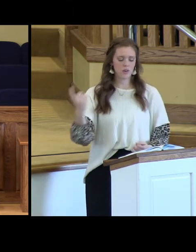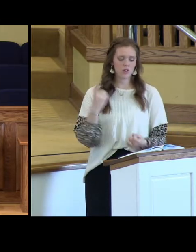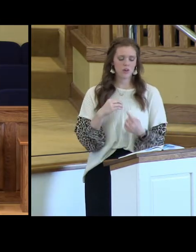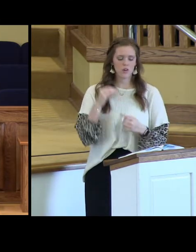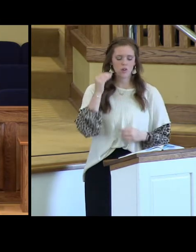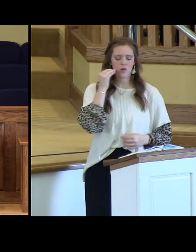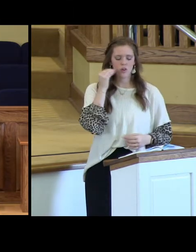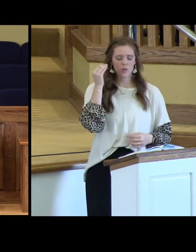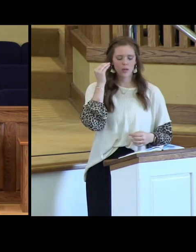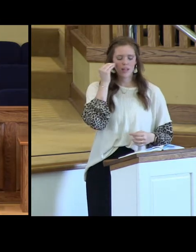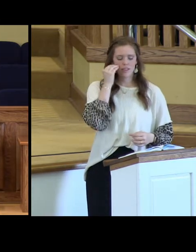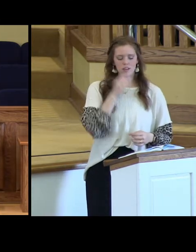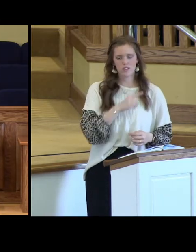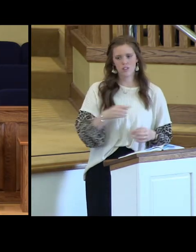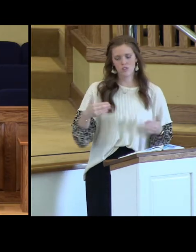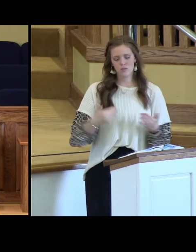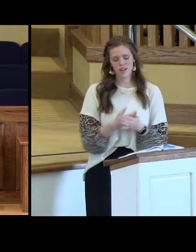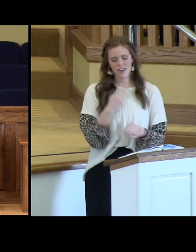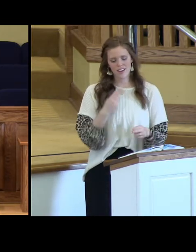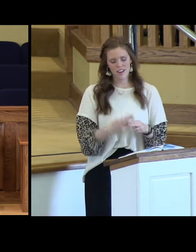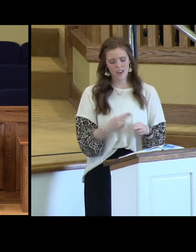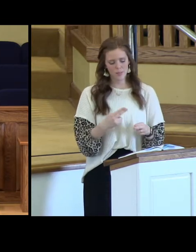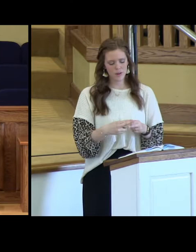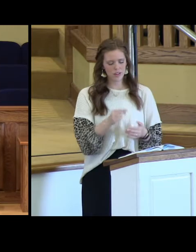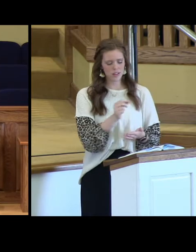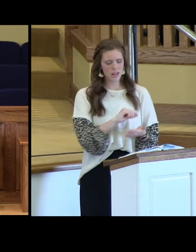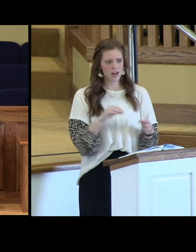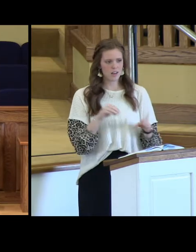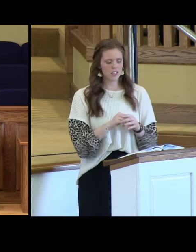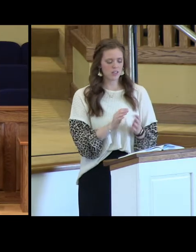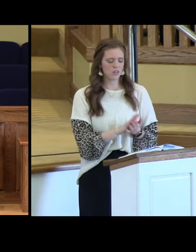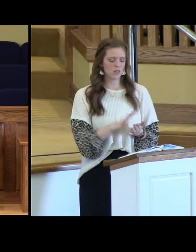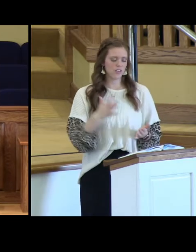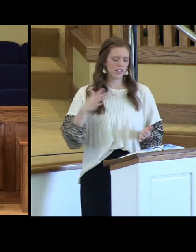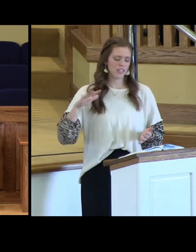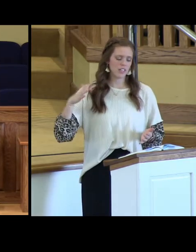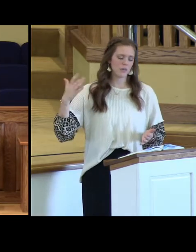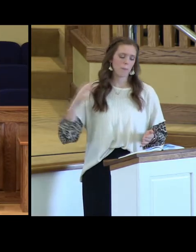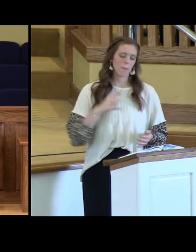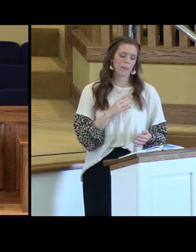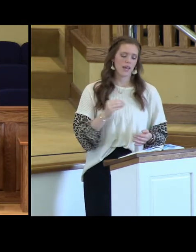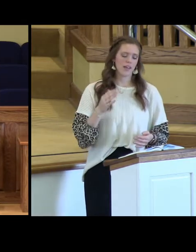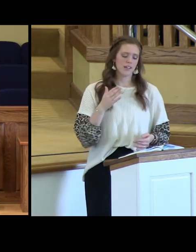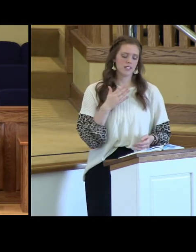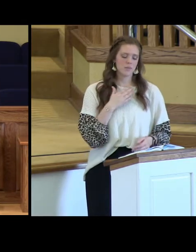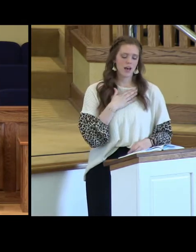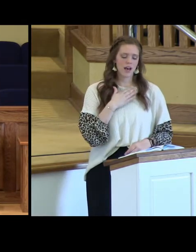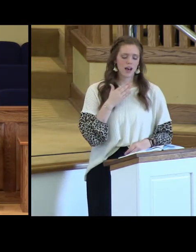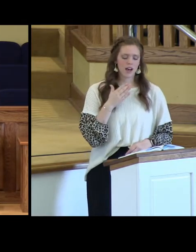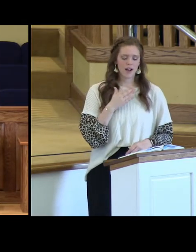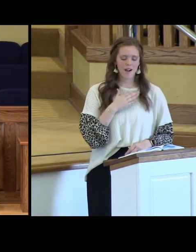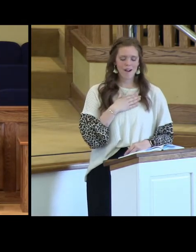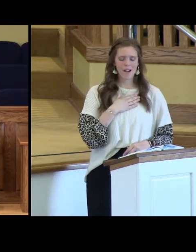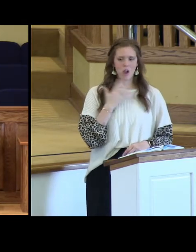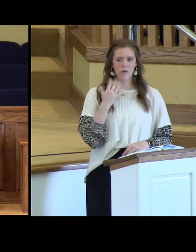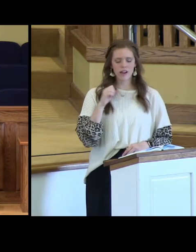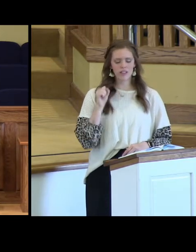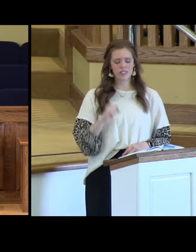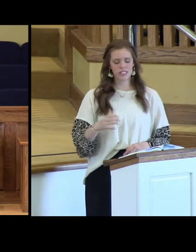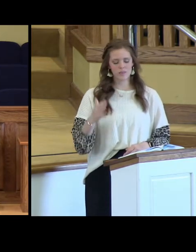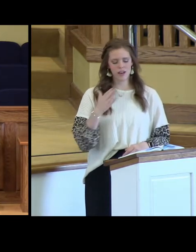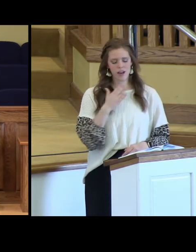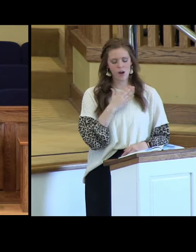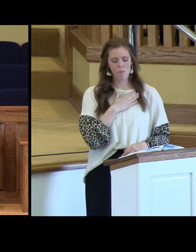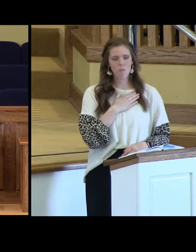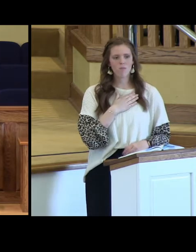come home. There's a new name written down in glory, and it's mine, oh yes,